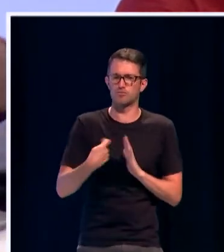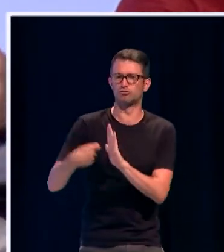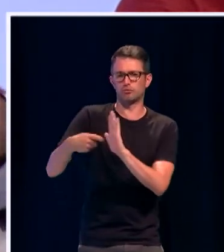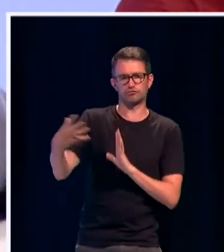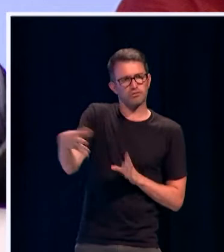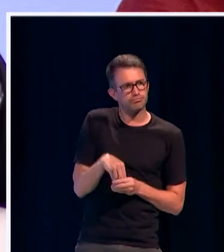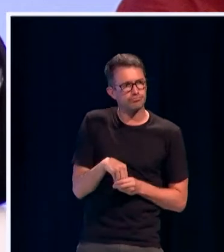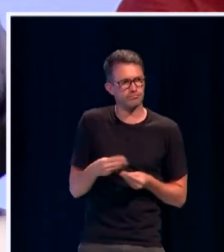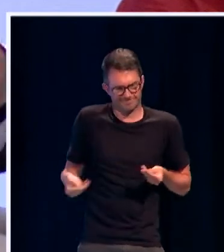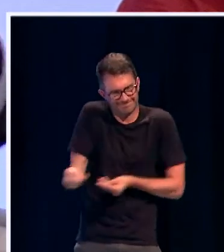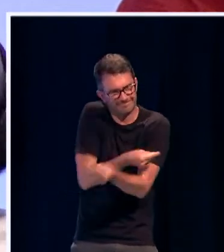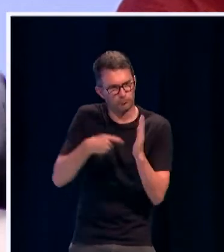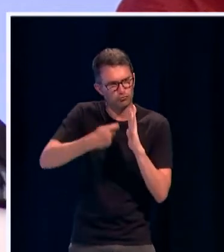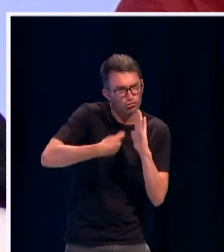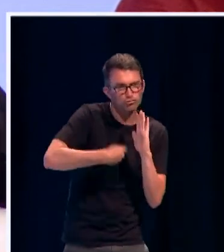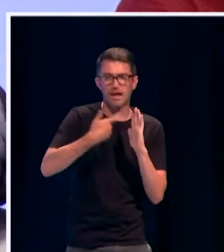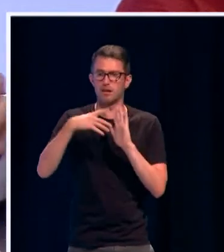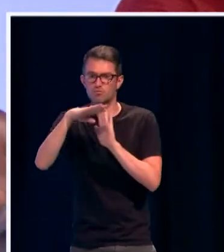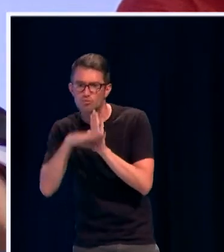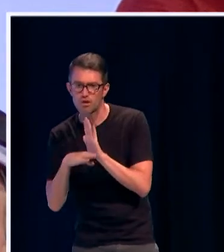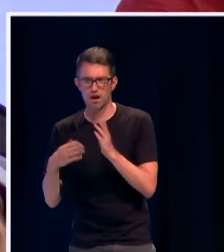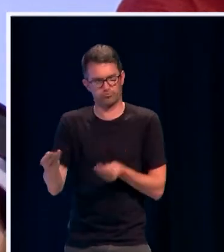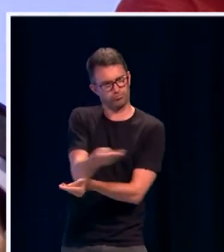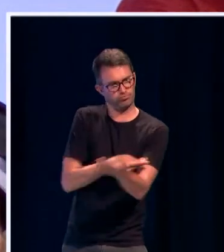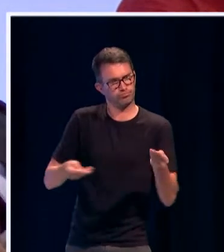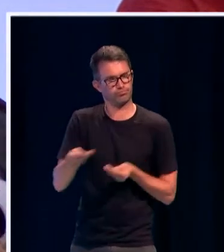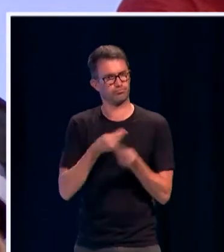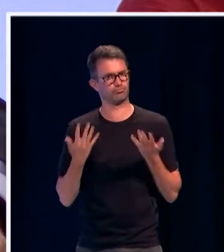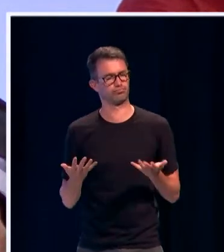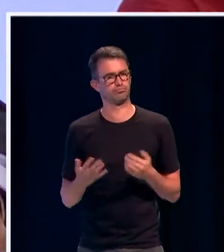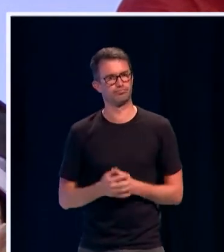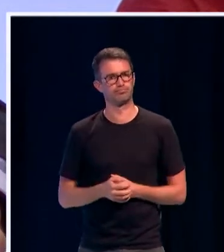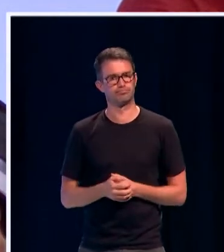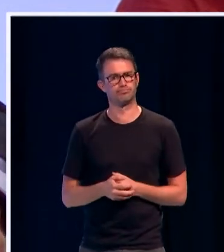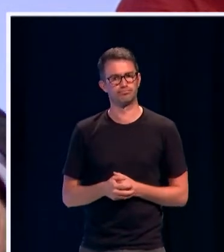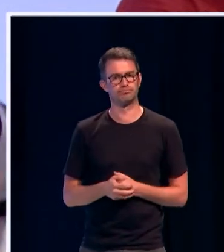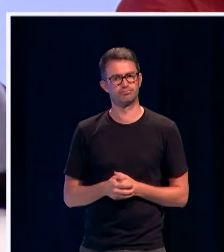if we go down to the road of capacity building,